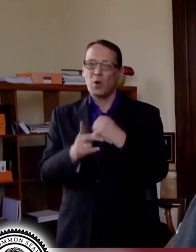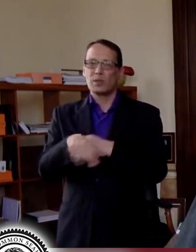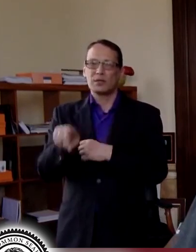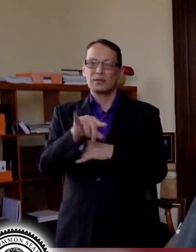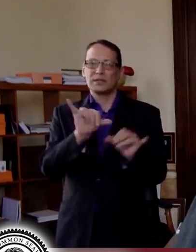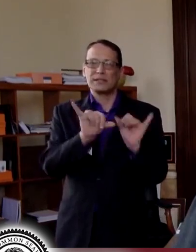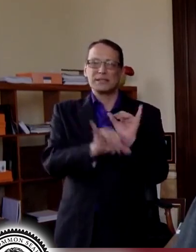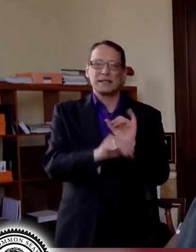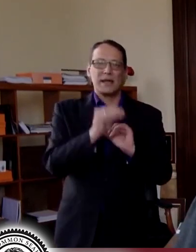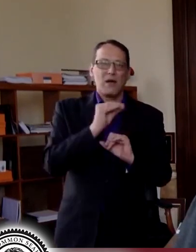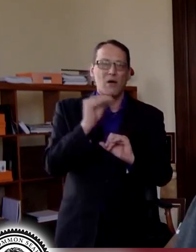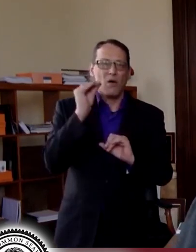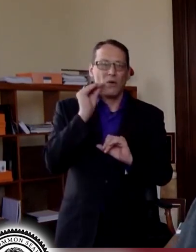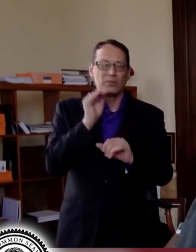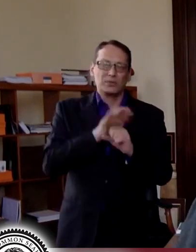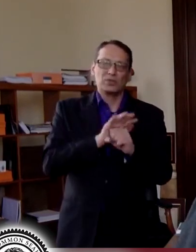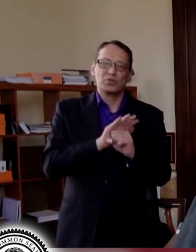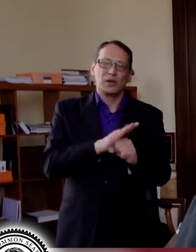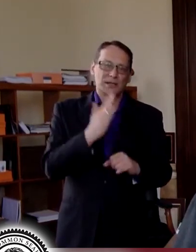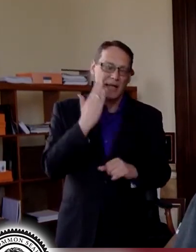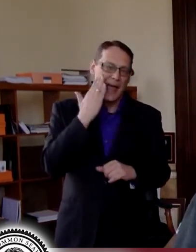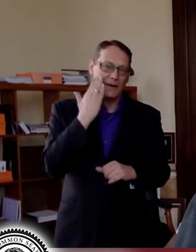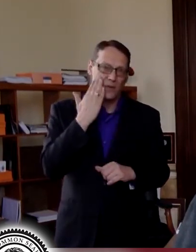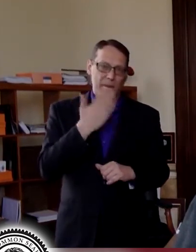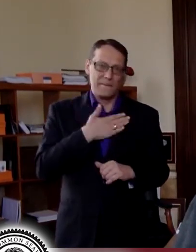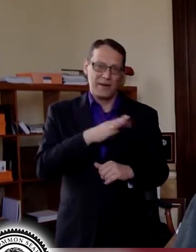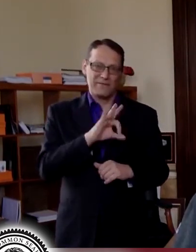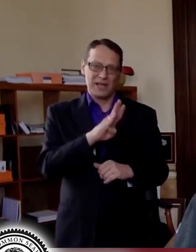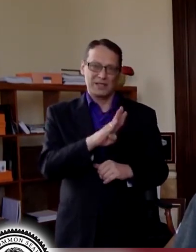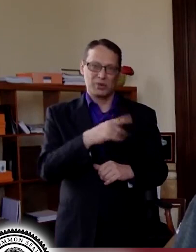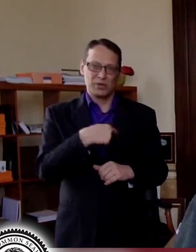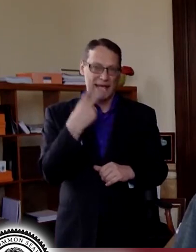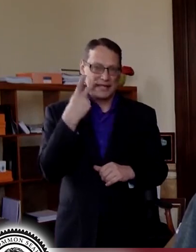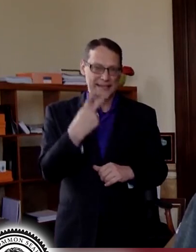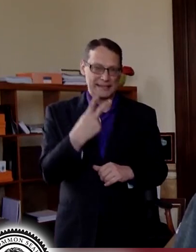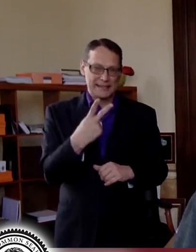That has its own stresses. I know on my Facebook feed, I see